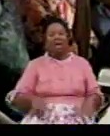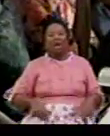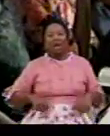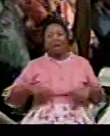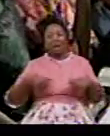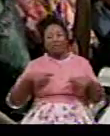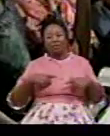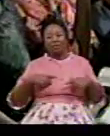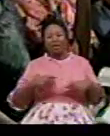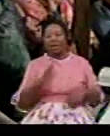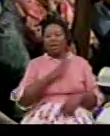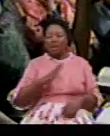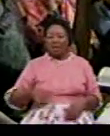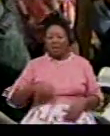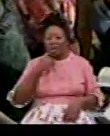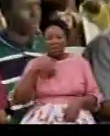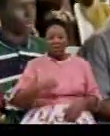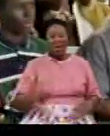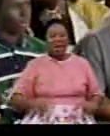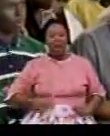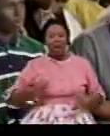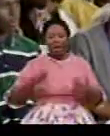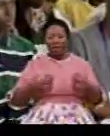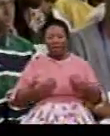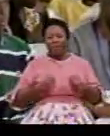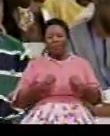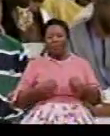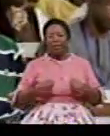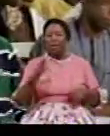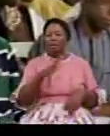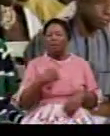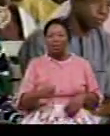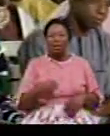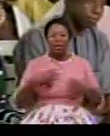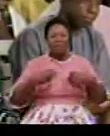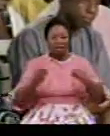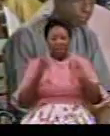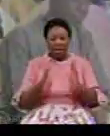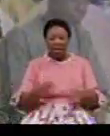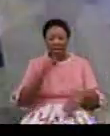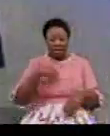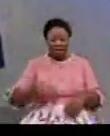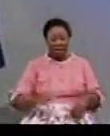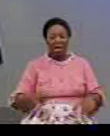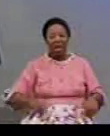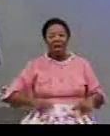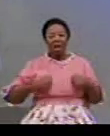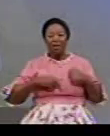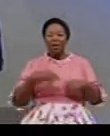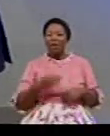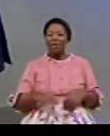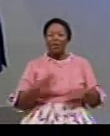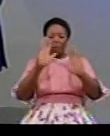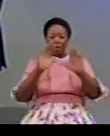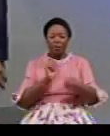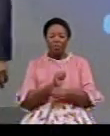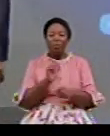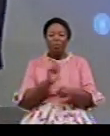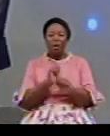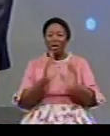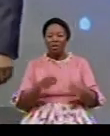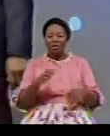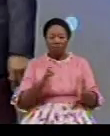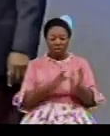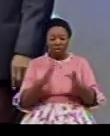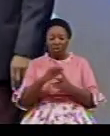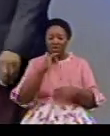say, it shall accomplish that which I please. The word of healing, the